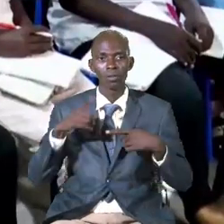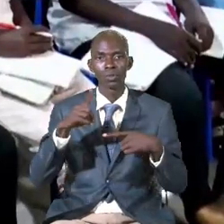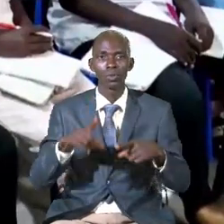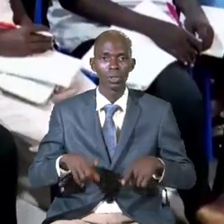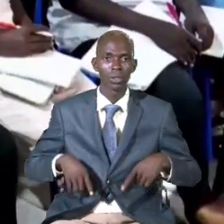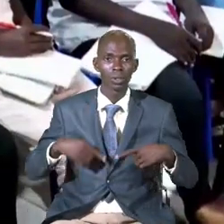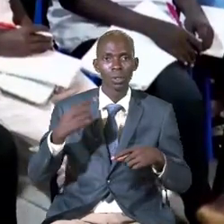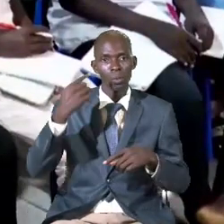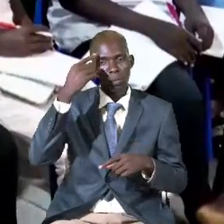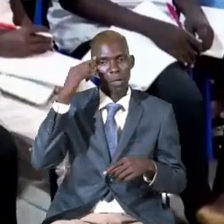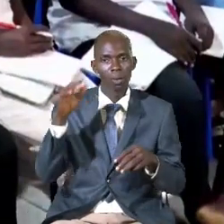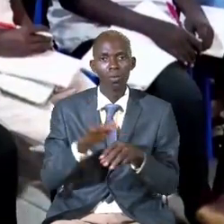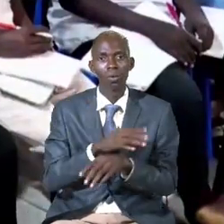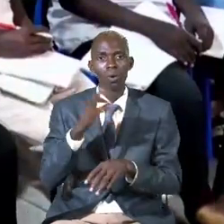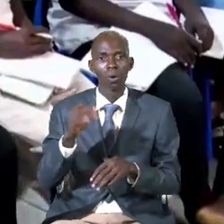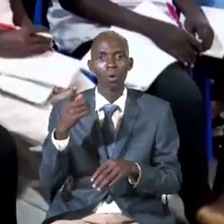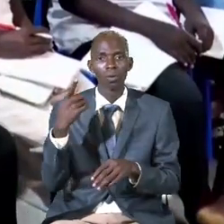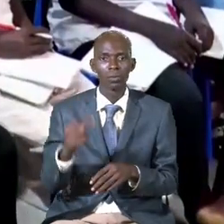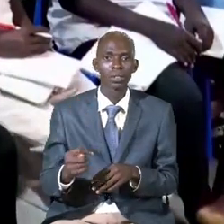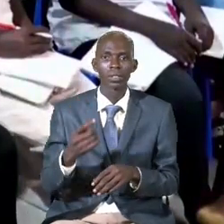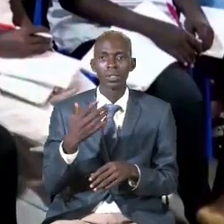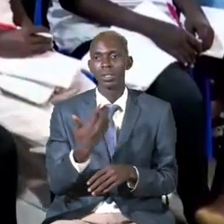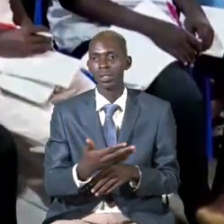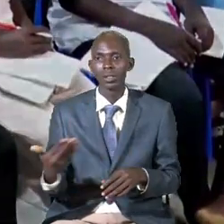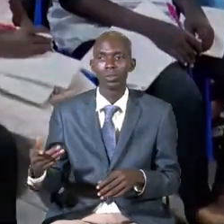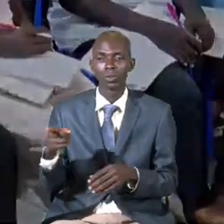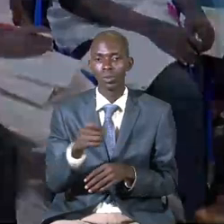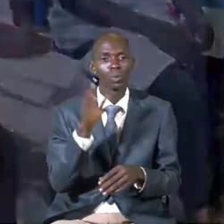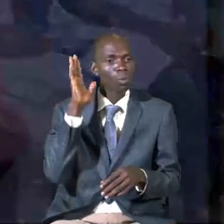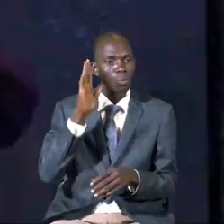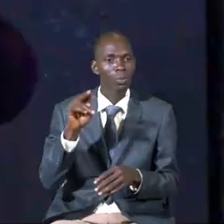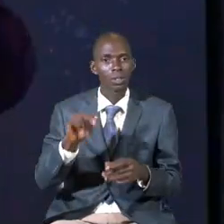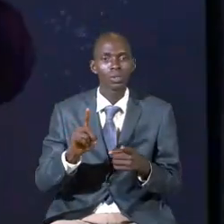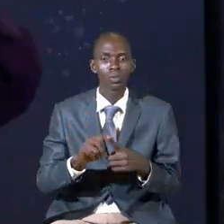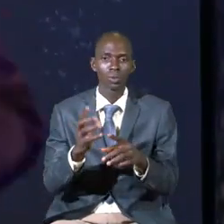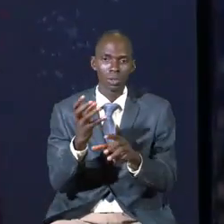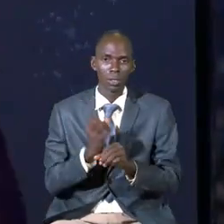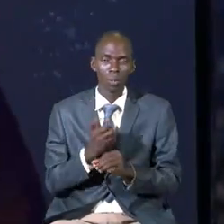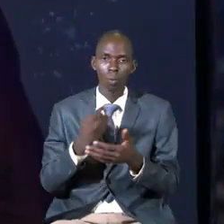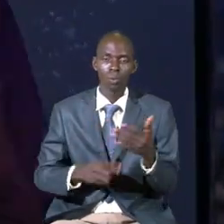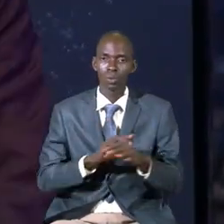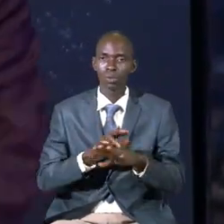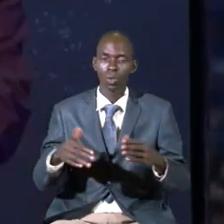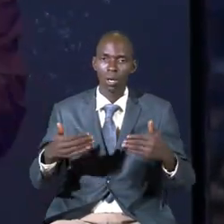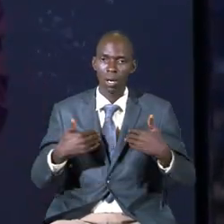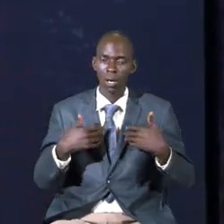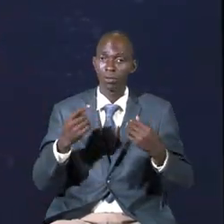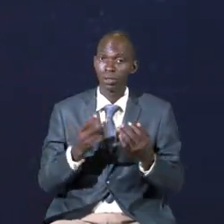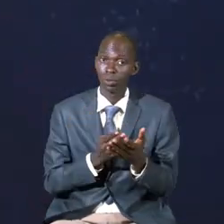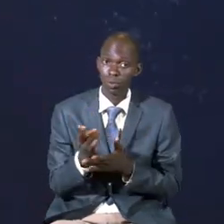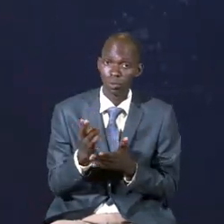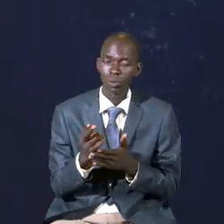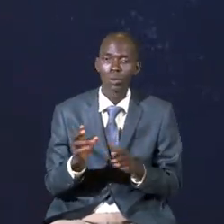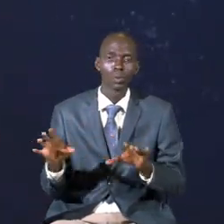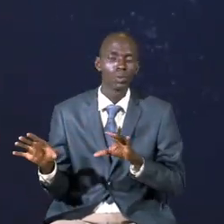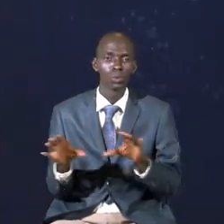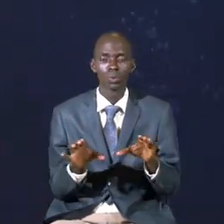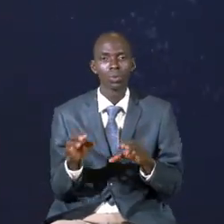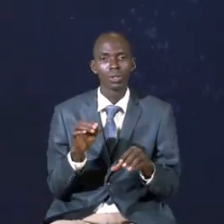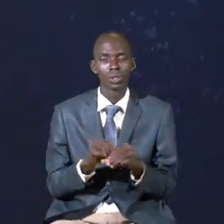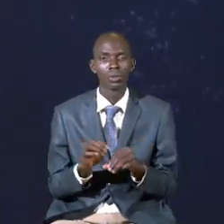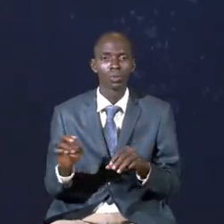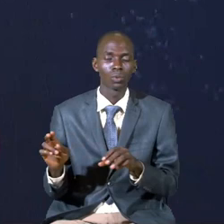commodity you heart to get what you don't have the truth you deal in truth